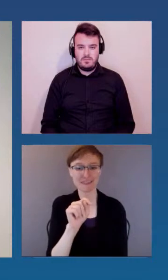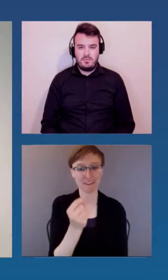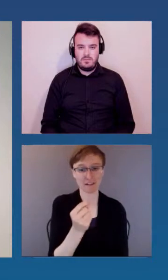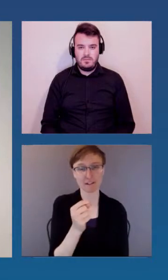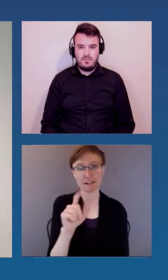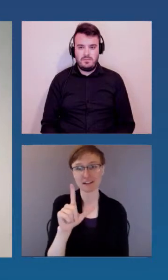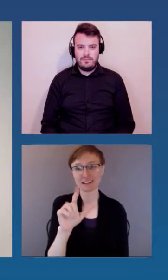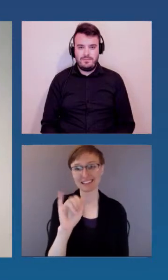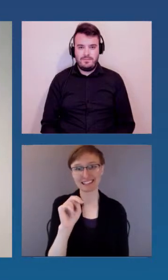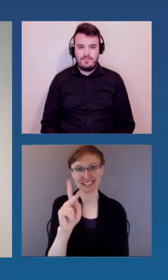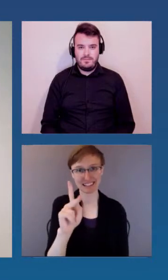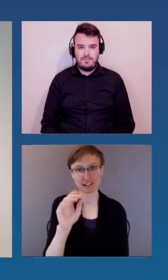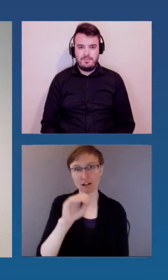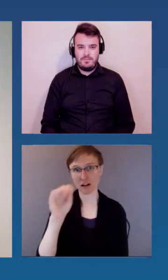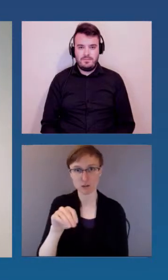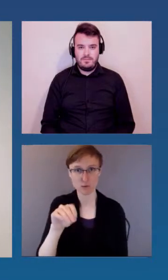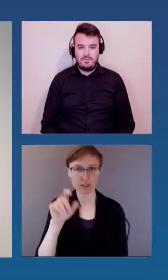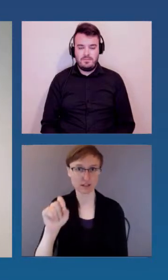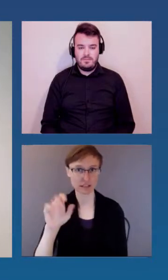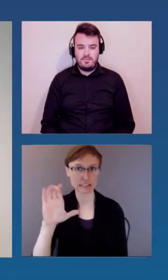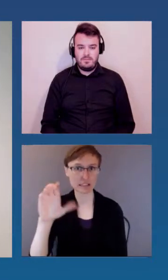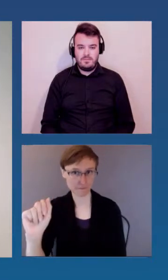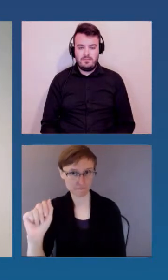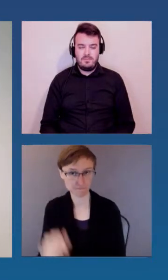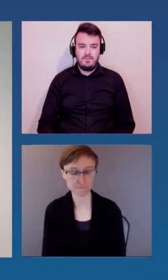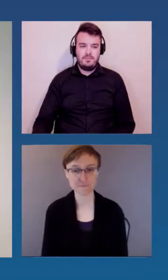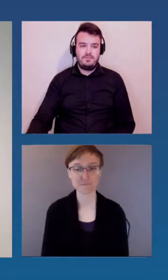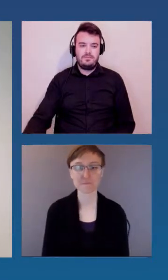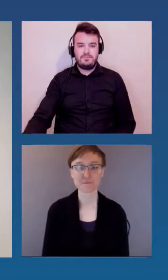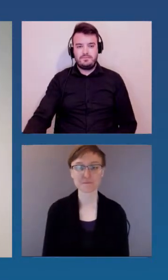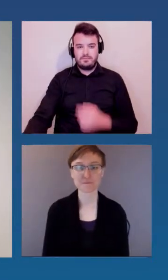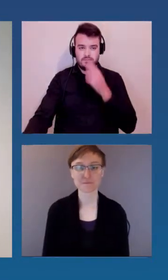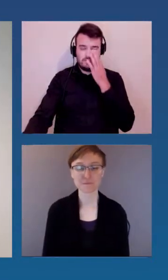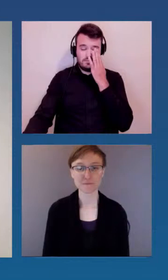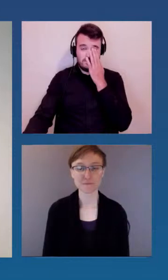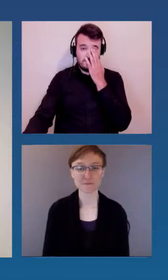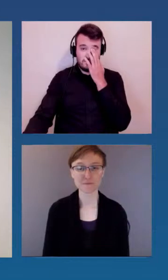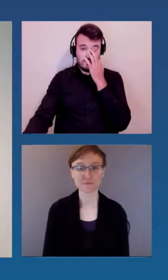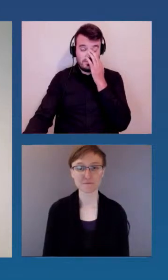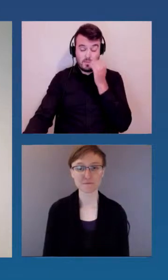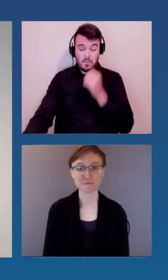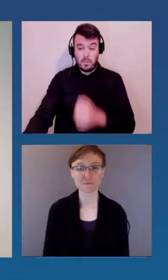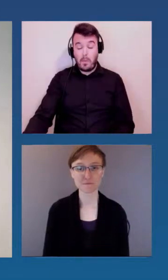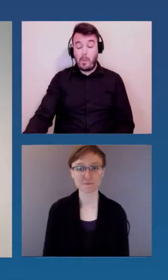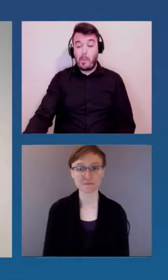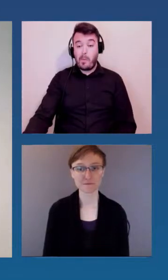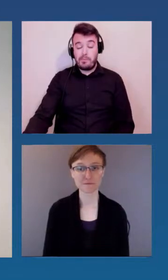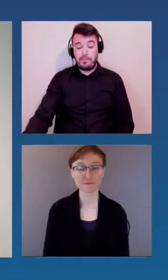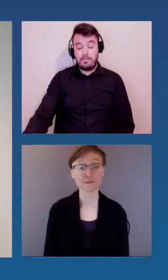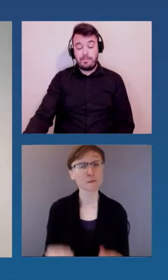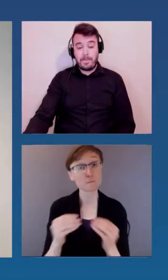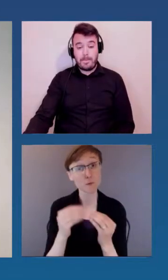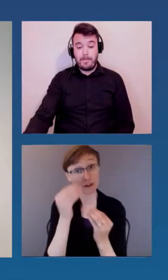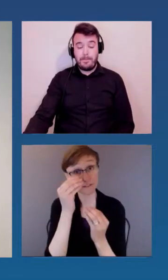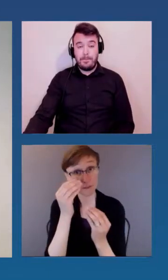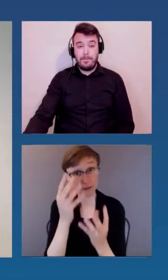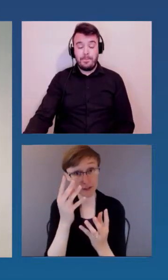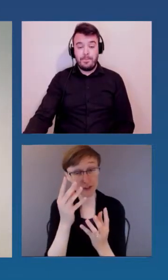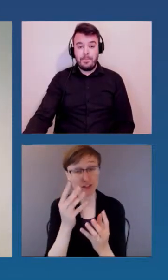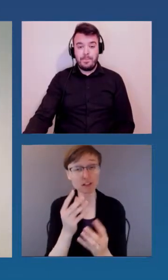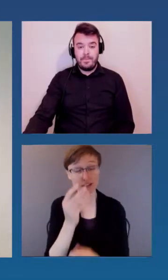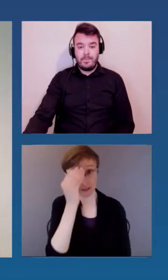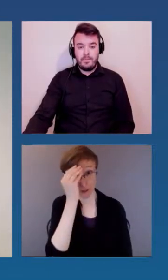explore. And apart from COVID-19, to also support you in a fun, happy, safe start